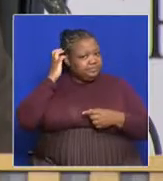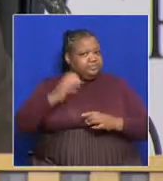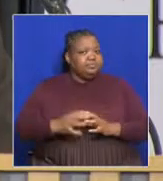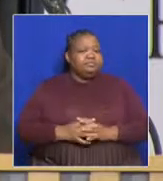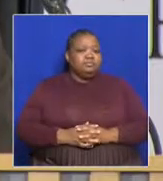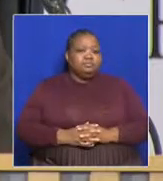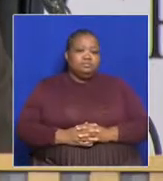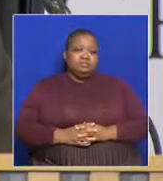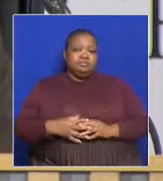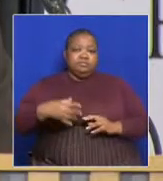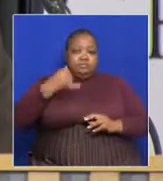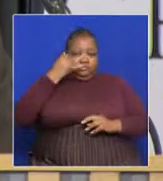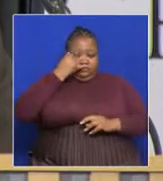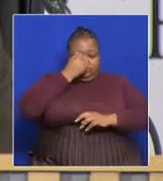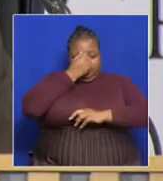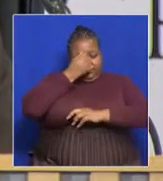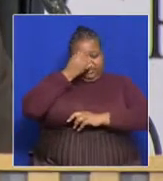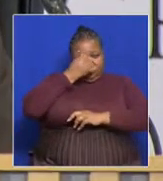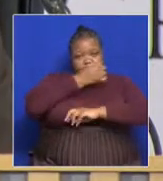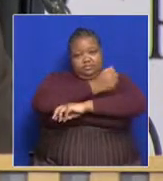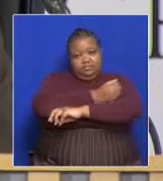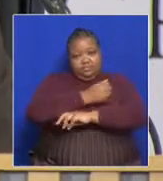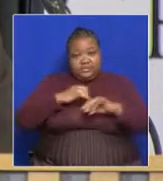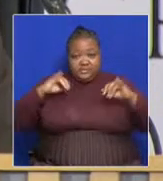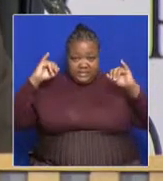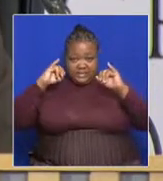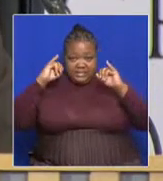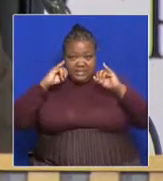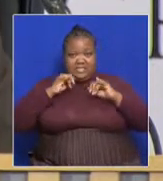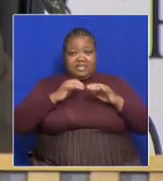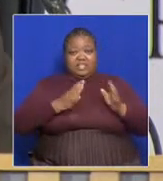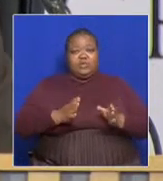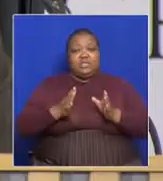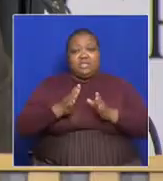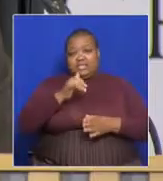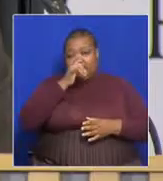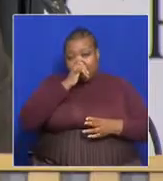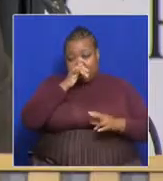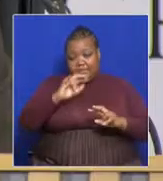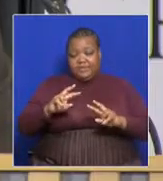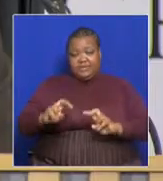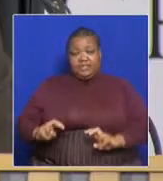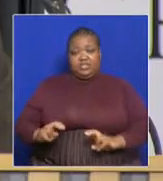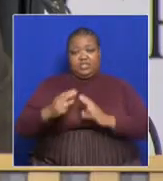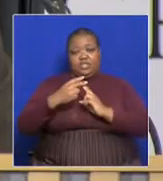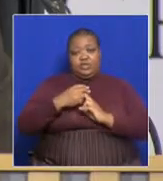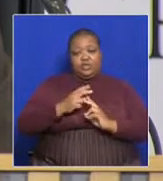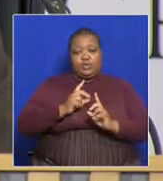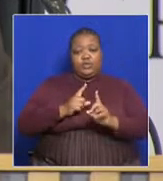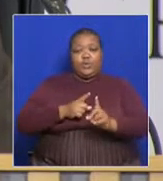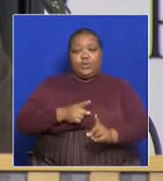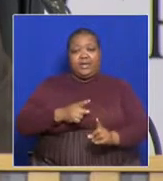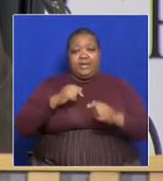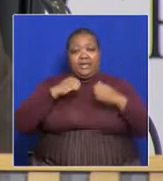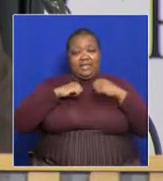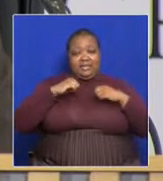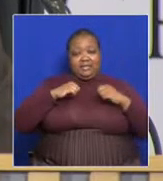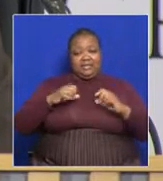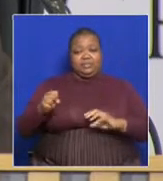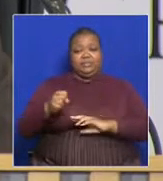Port Shepstone Serious Organized Crime Investigation Unit. There's a unit commander, or there was an acting unit commander, Lieutenant Colonel